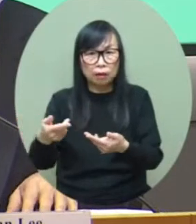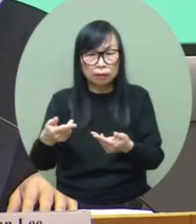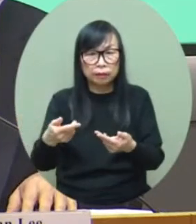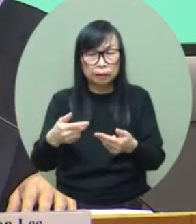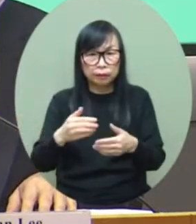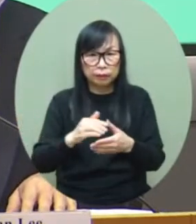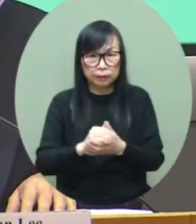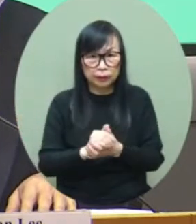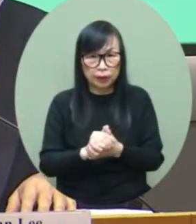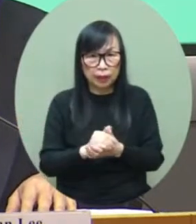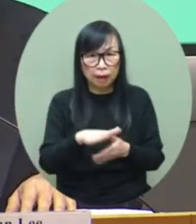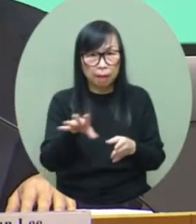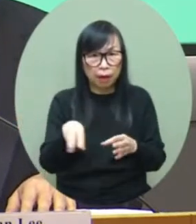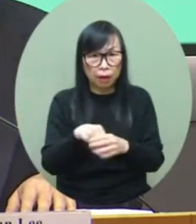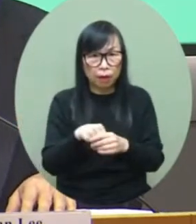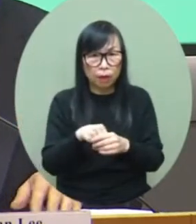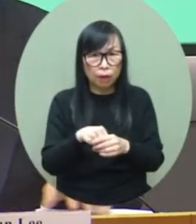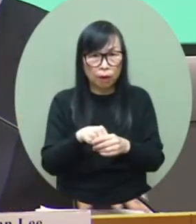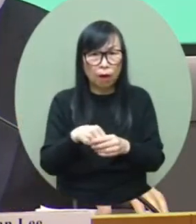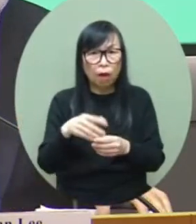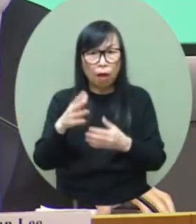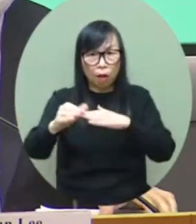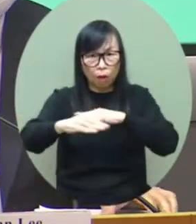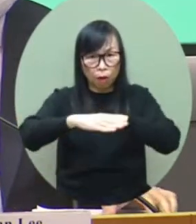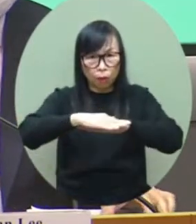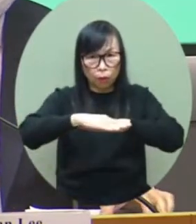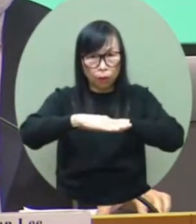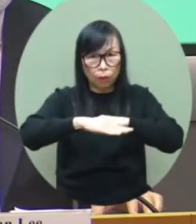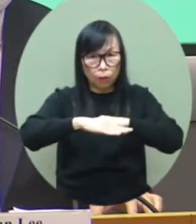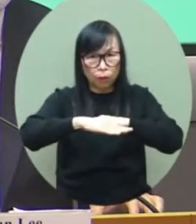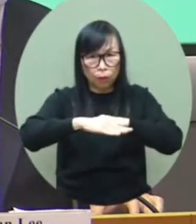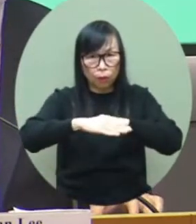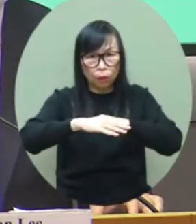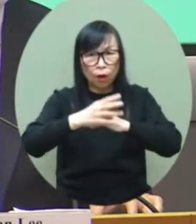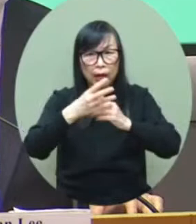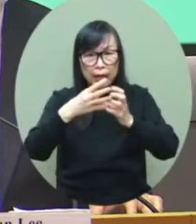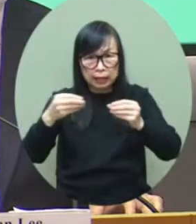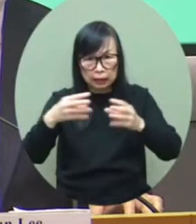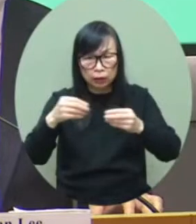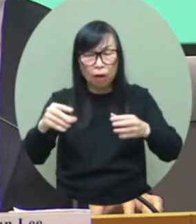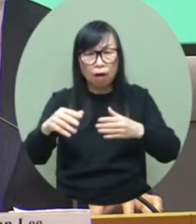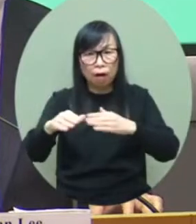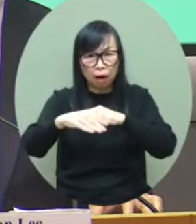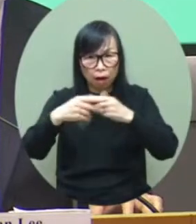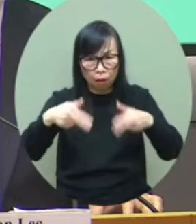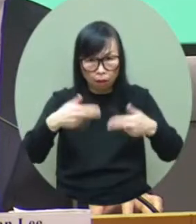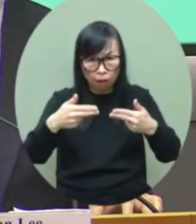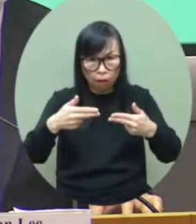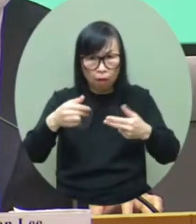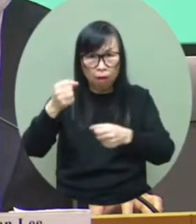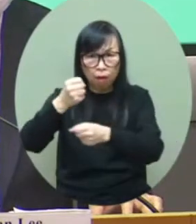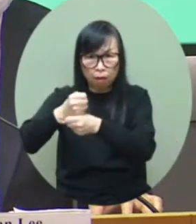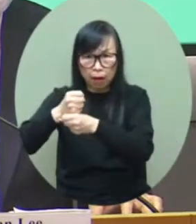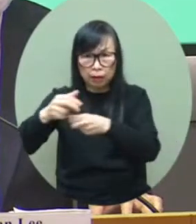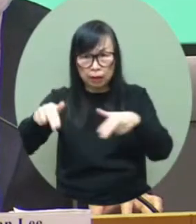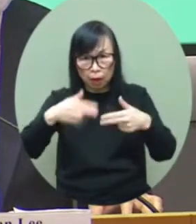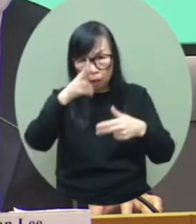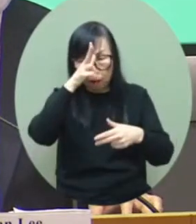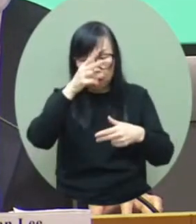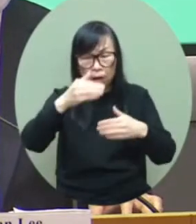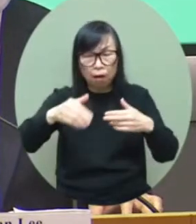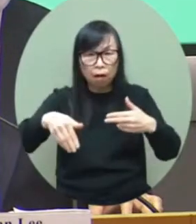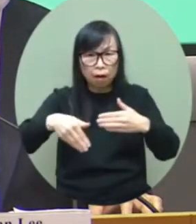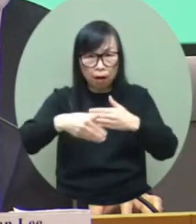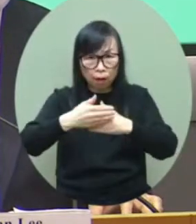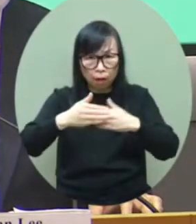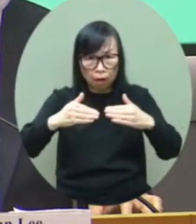more BCPs. So all BCPs will be open. That includes the Low Wu, Lantong, Hang Yun Wai, Lok